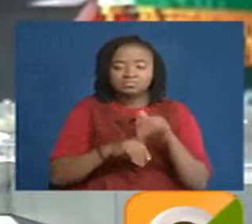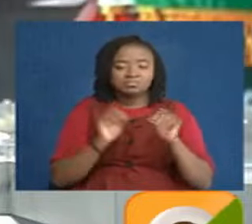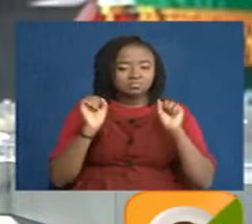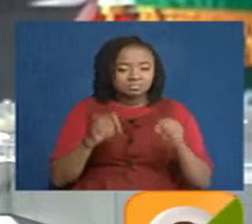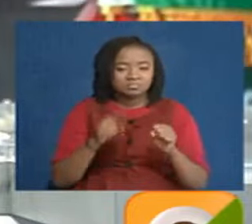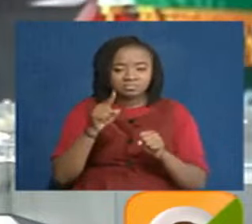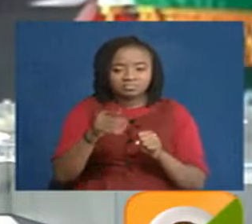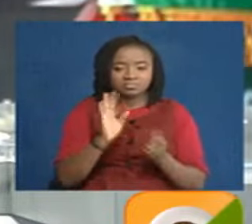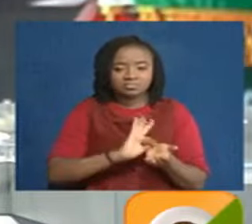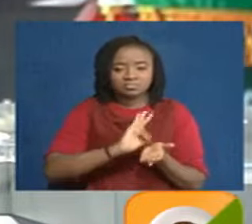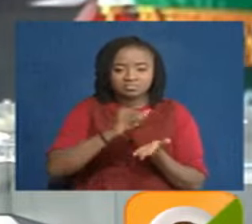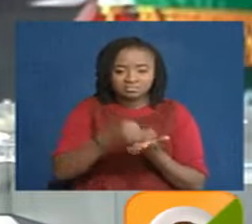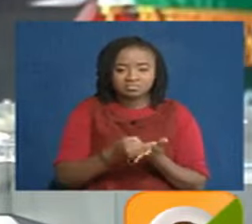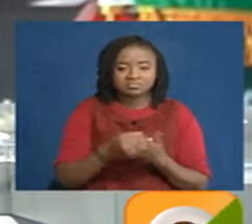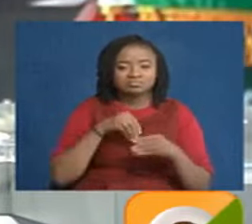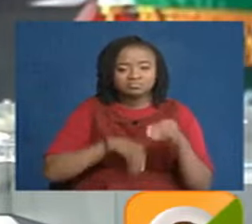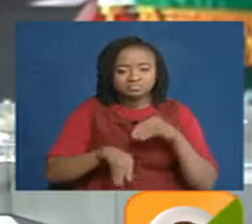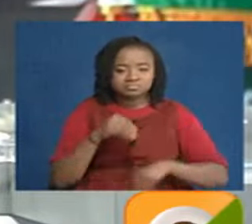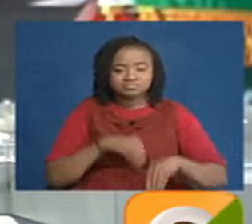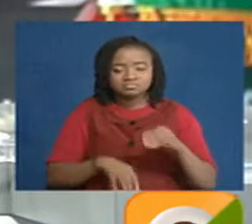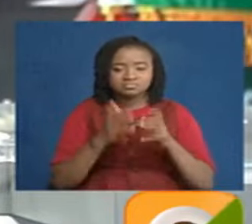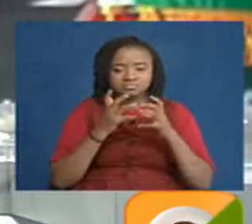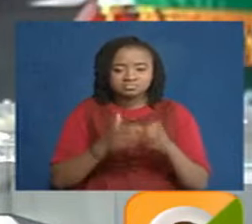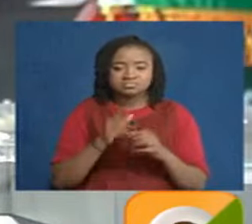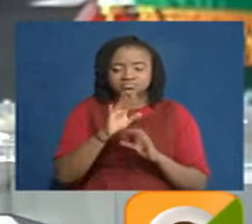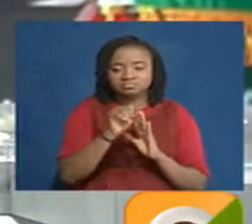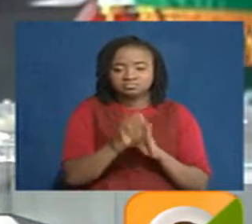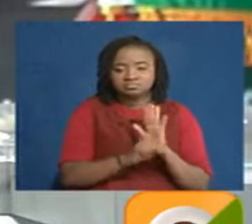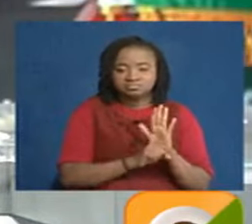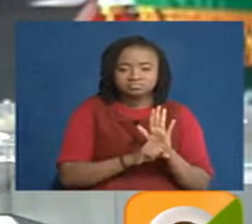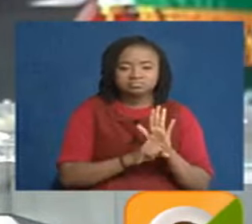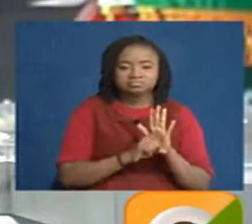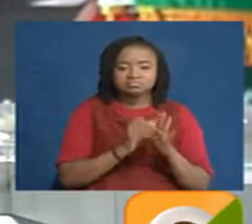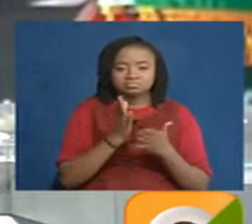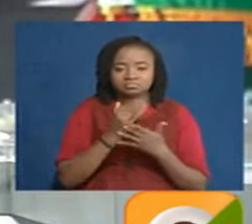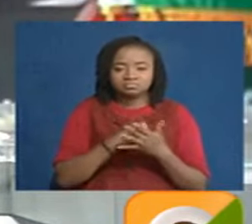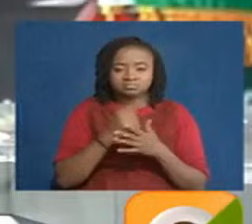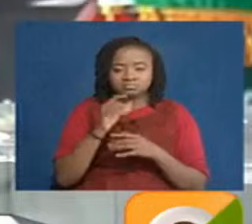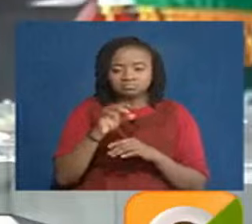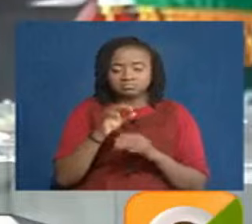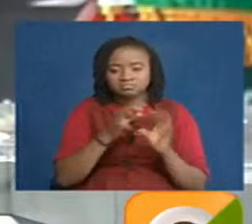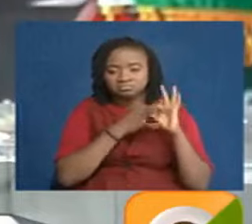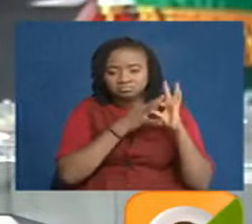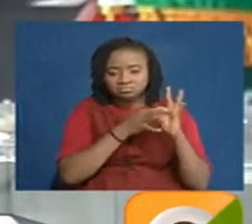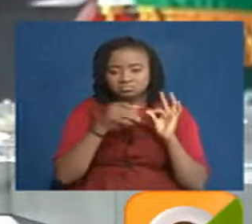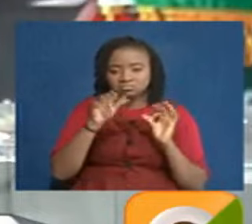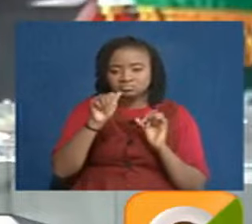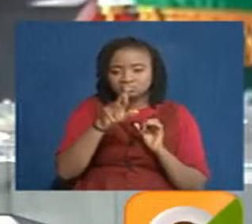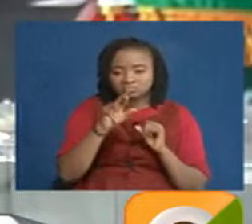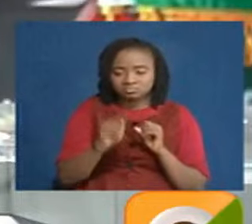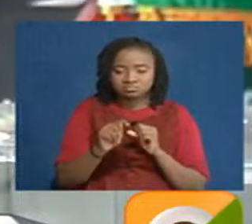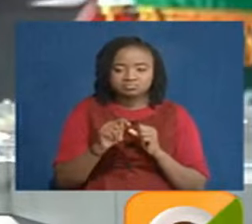funds in the State Department for Culture, the Arts and Heritage over a plan to develop